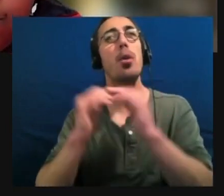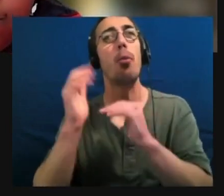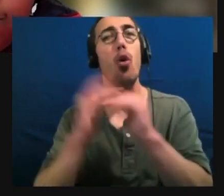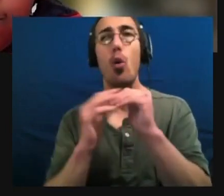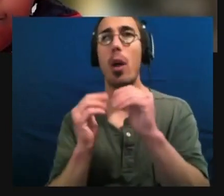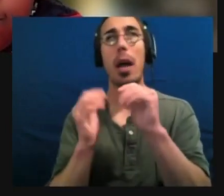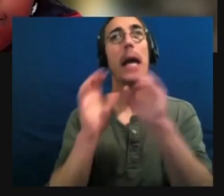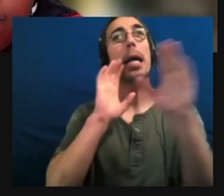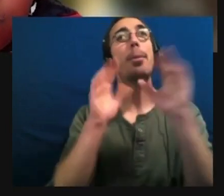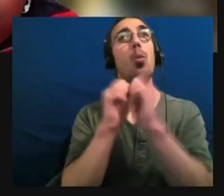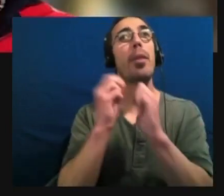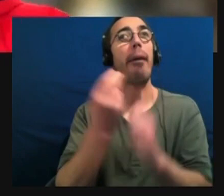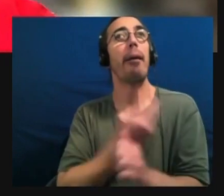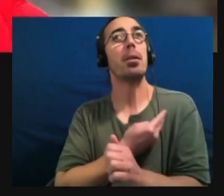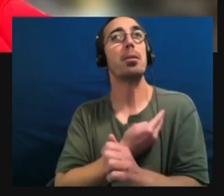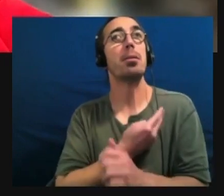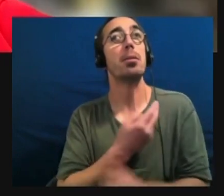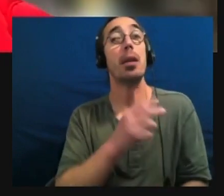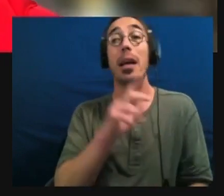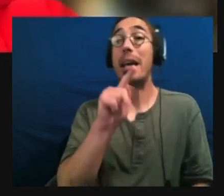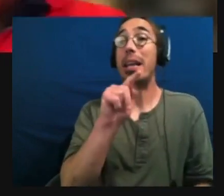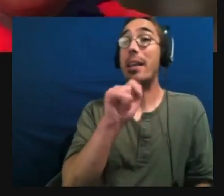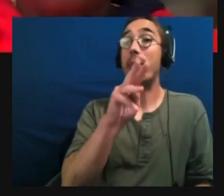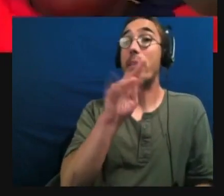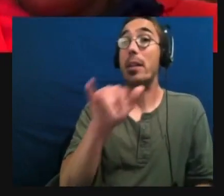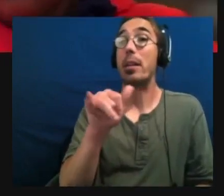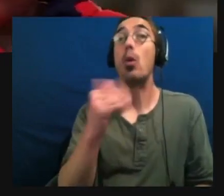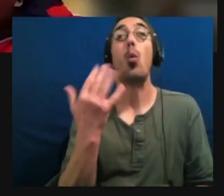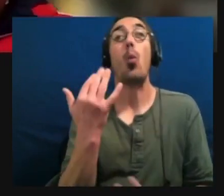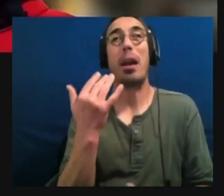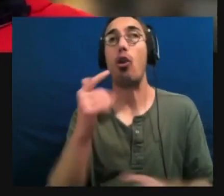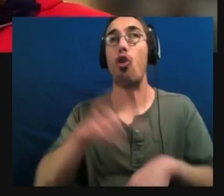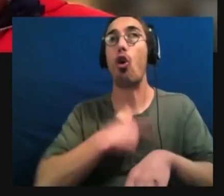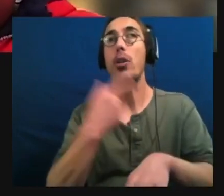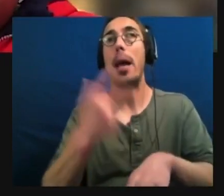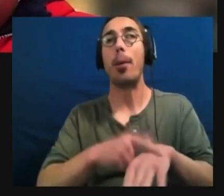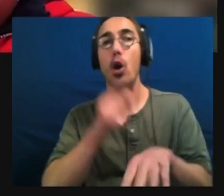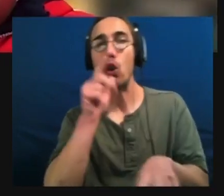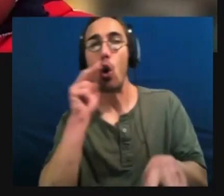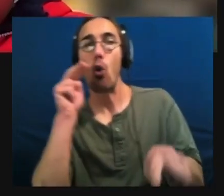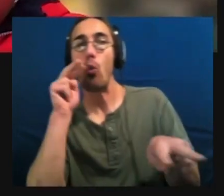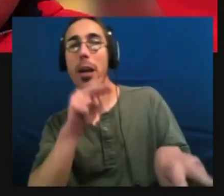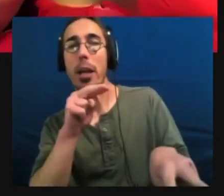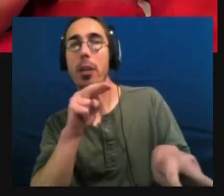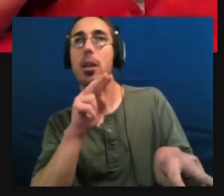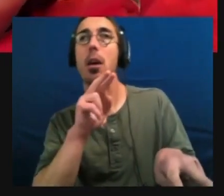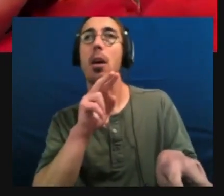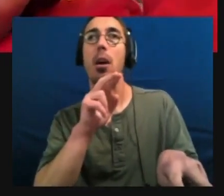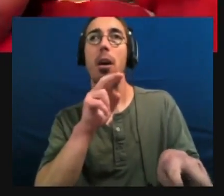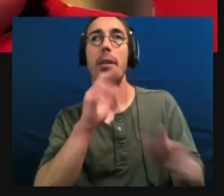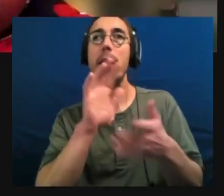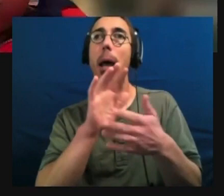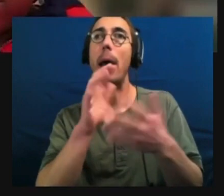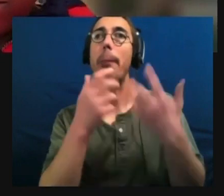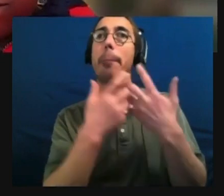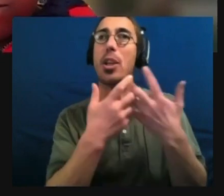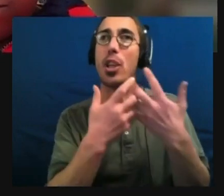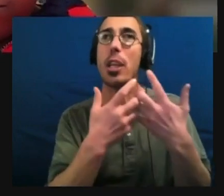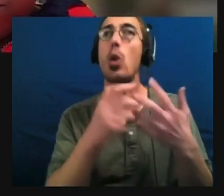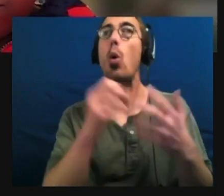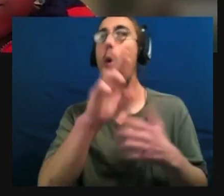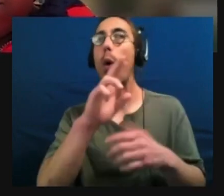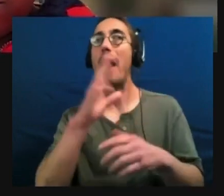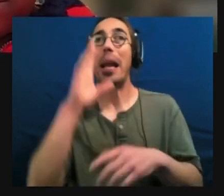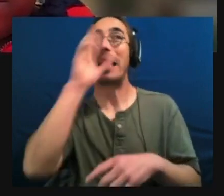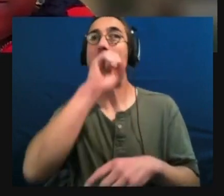And Tiffany said, wait a long time, don't read over their shoulder or guess their answers beforehand,